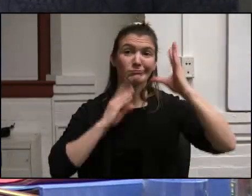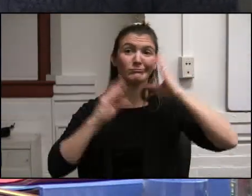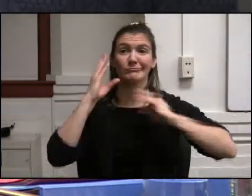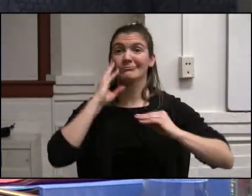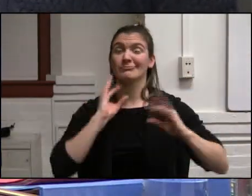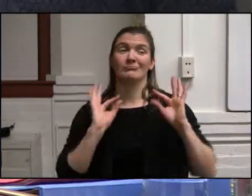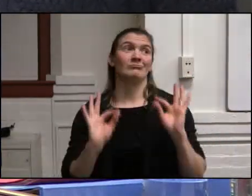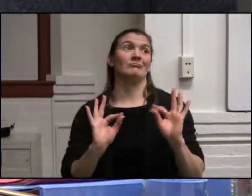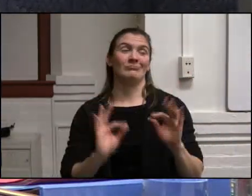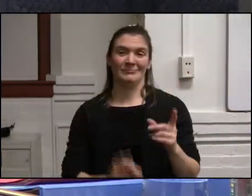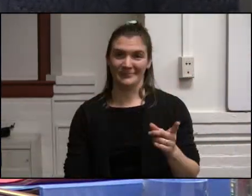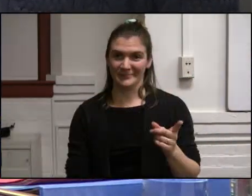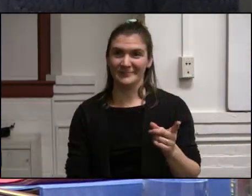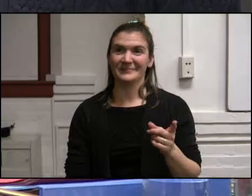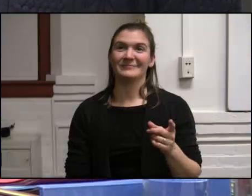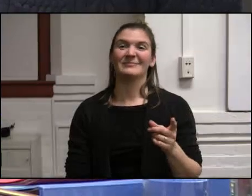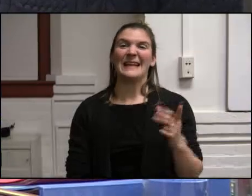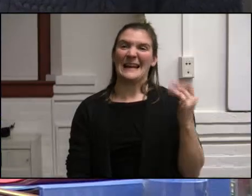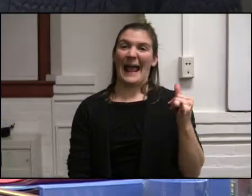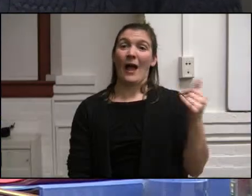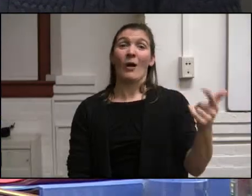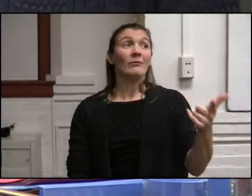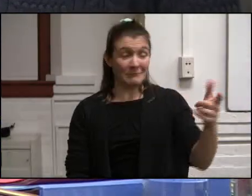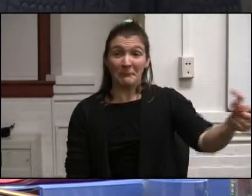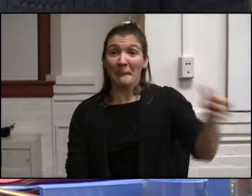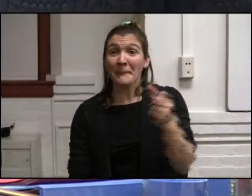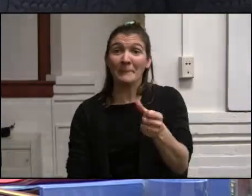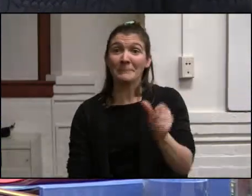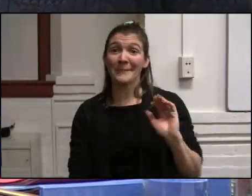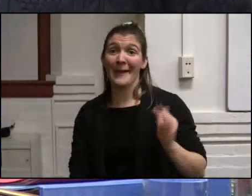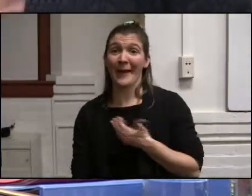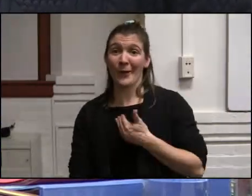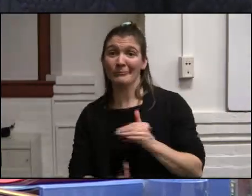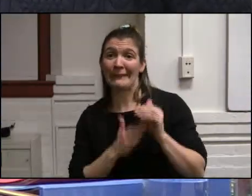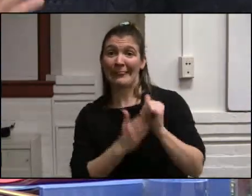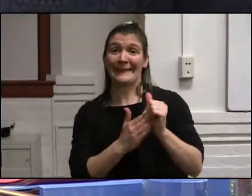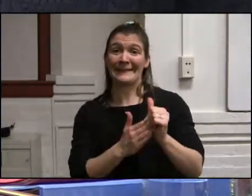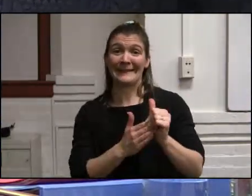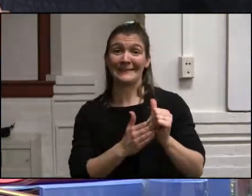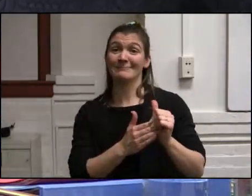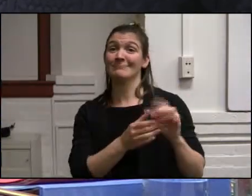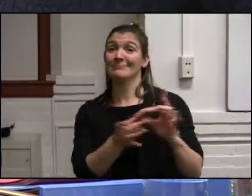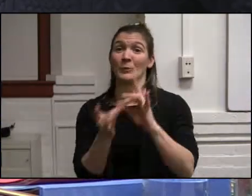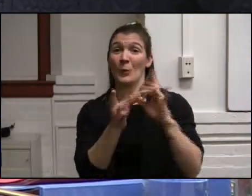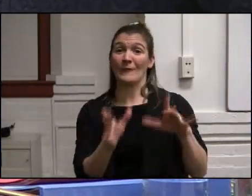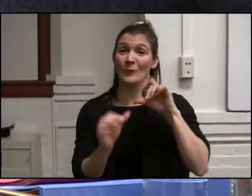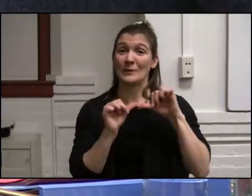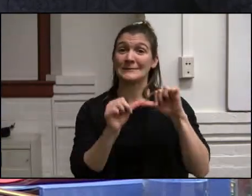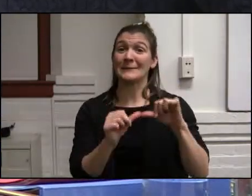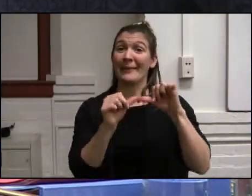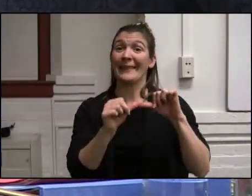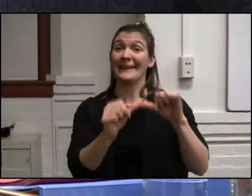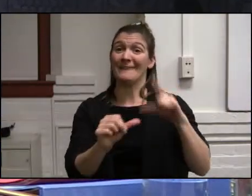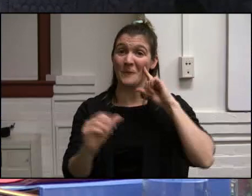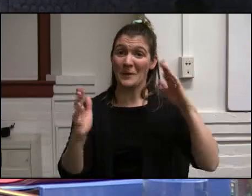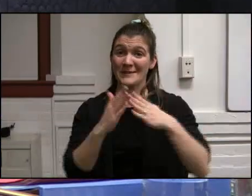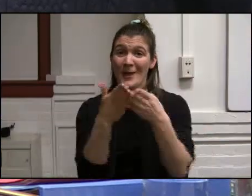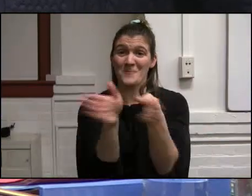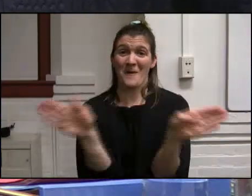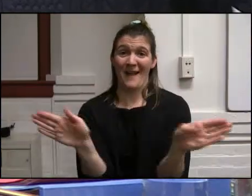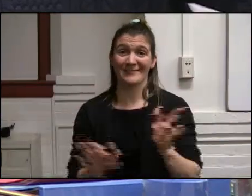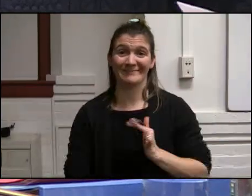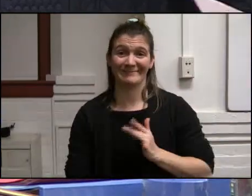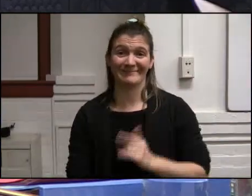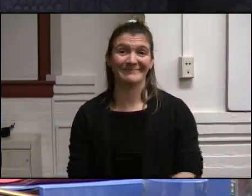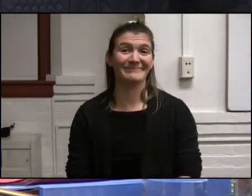ways over the years, and will now be leading our town effort around sustainability, both internally